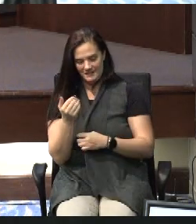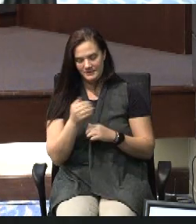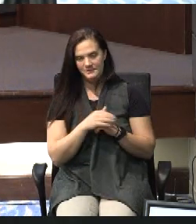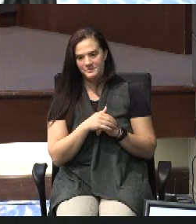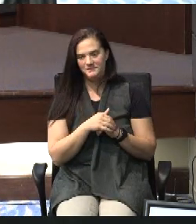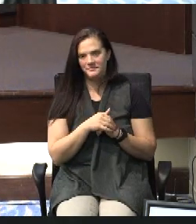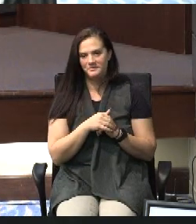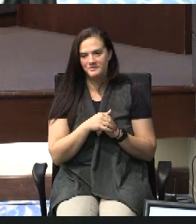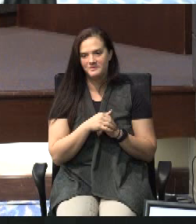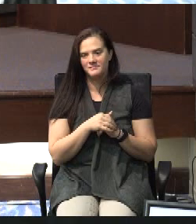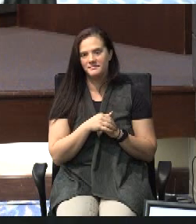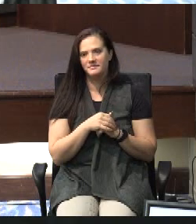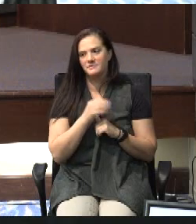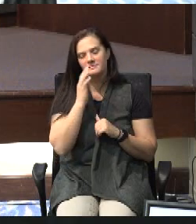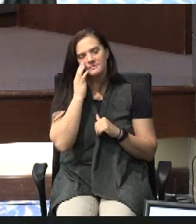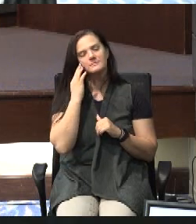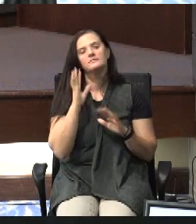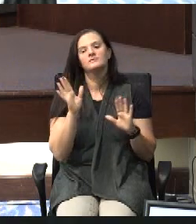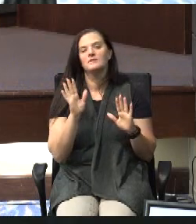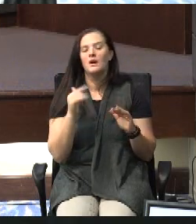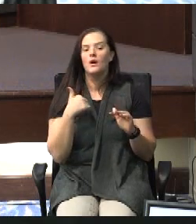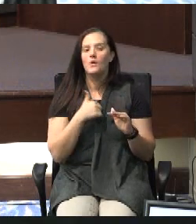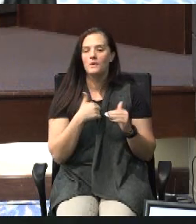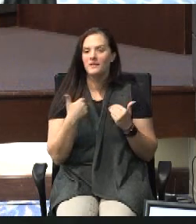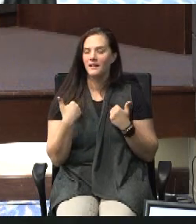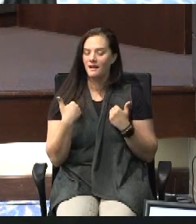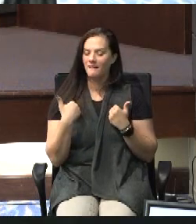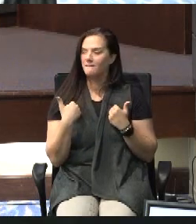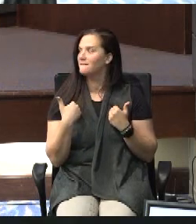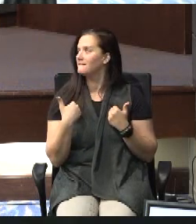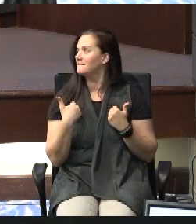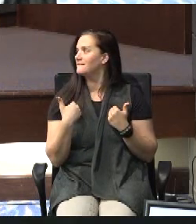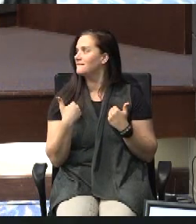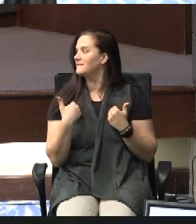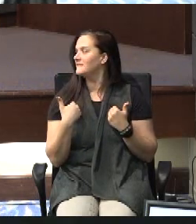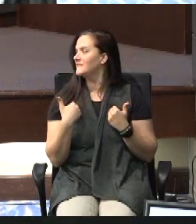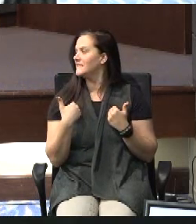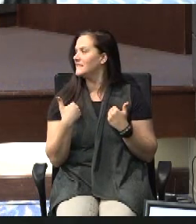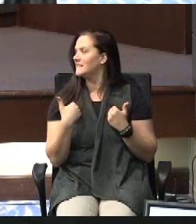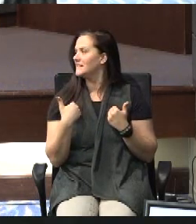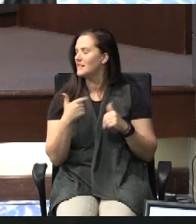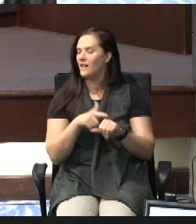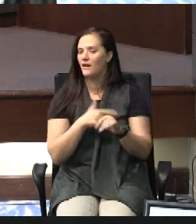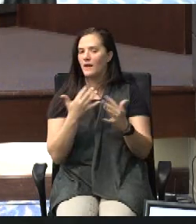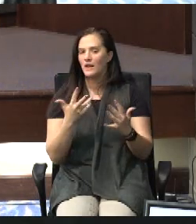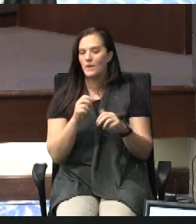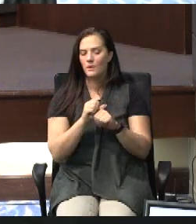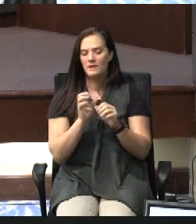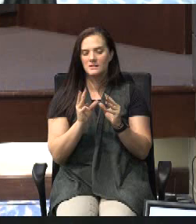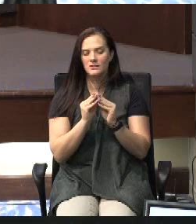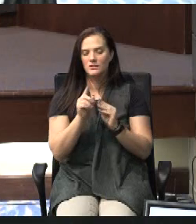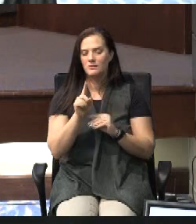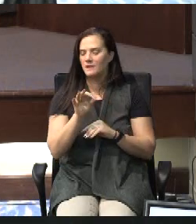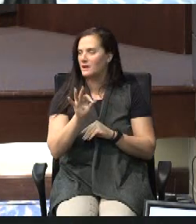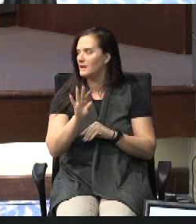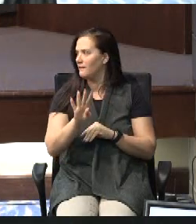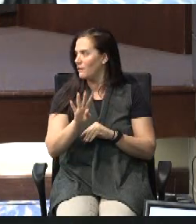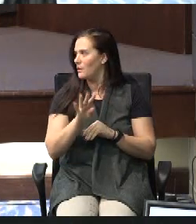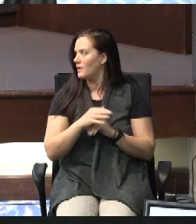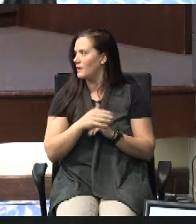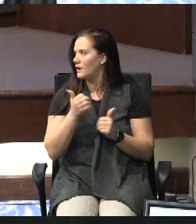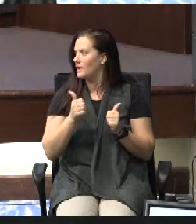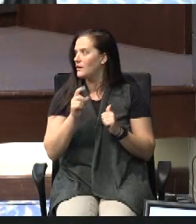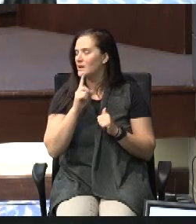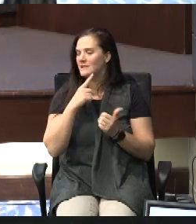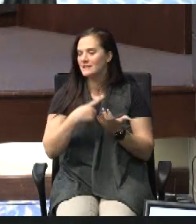said, I'm coming down to the front, whatever. No, we have the long-awaited work session 194, which